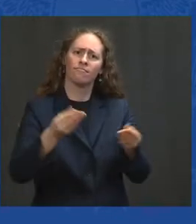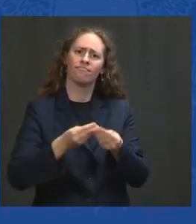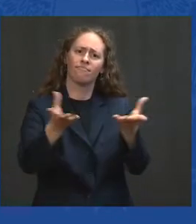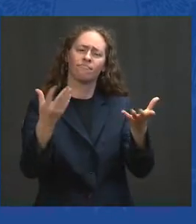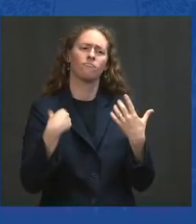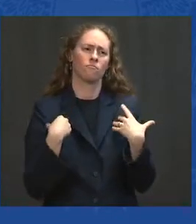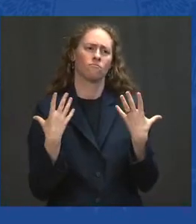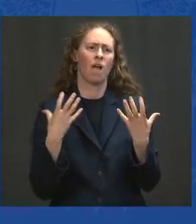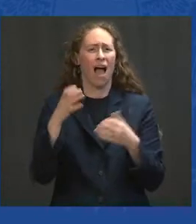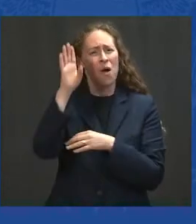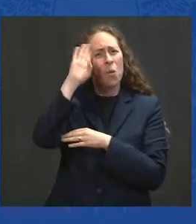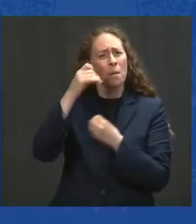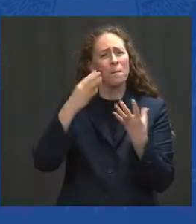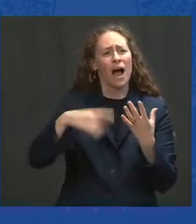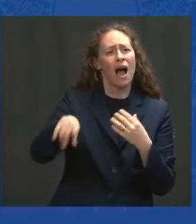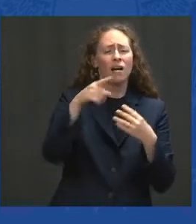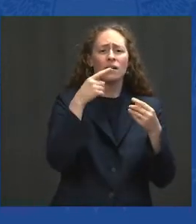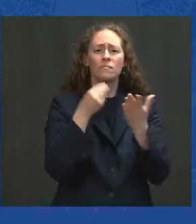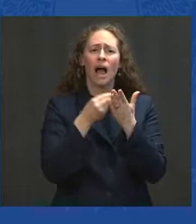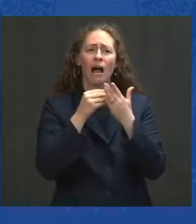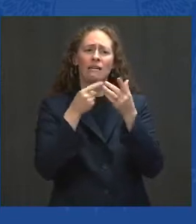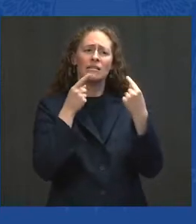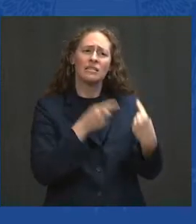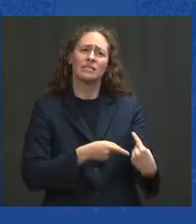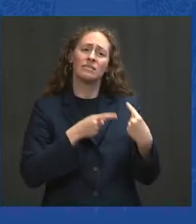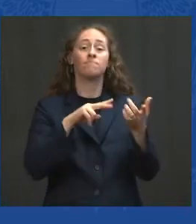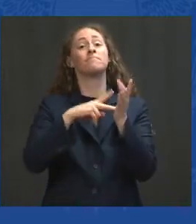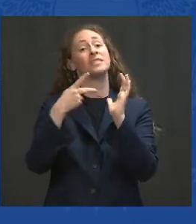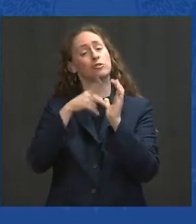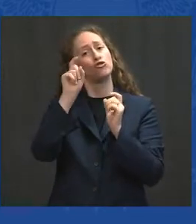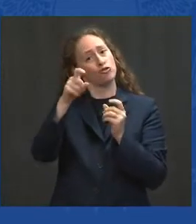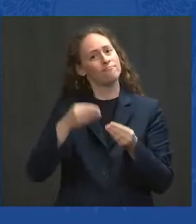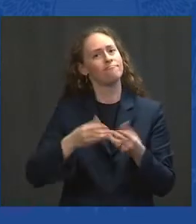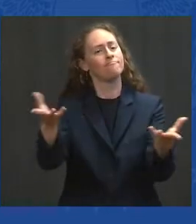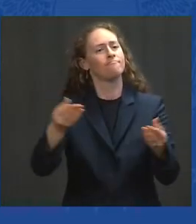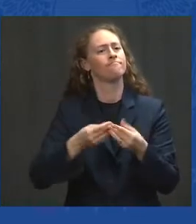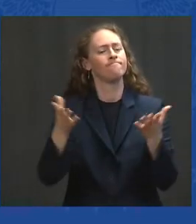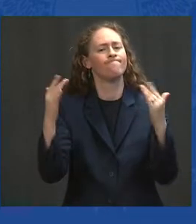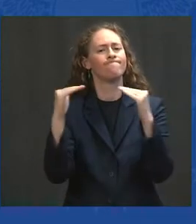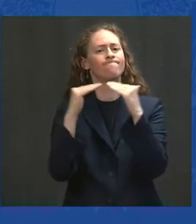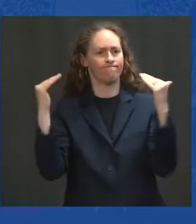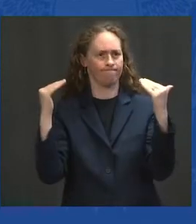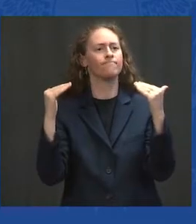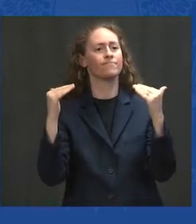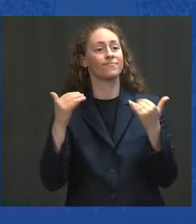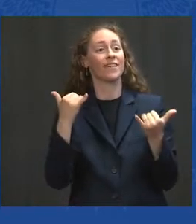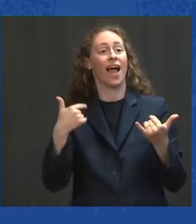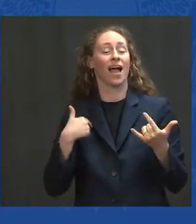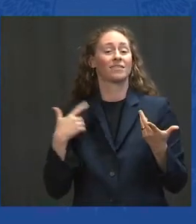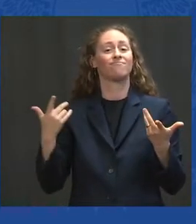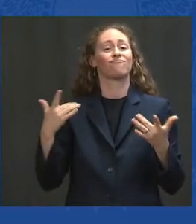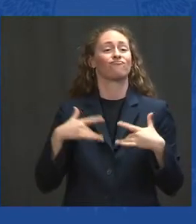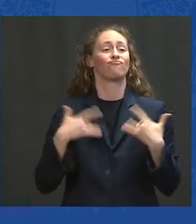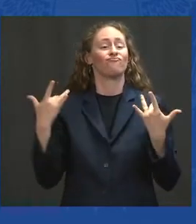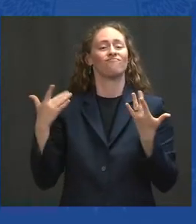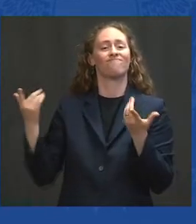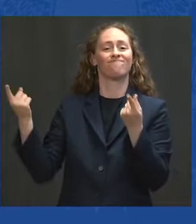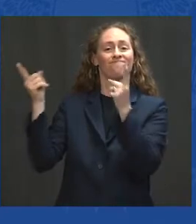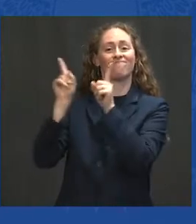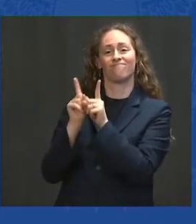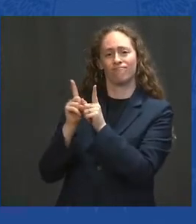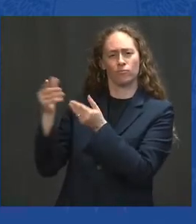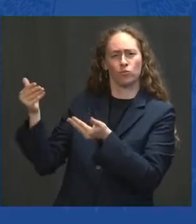monthly, the solution has to be also. So before I introduce our president, let me close with this.